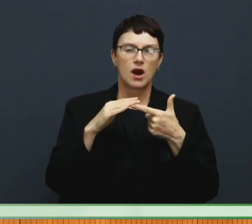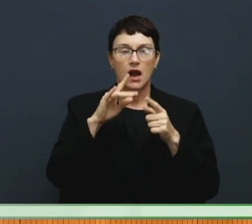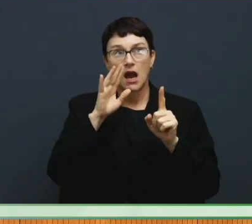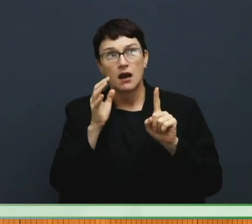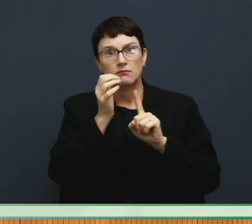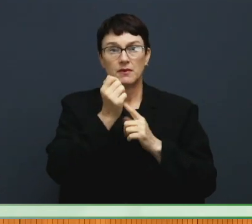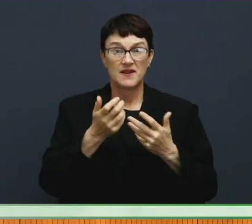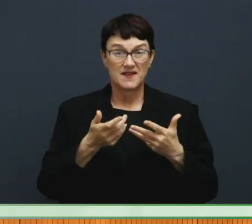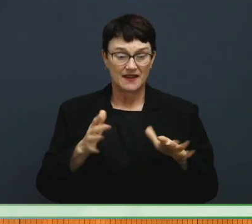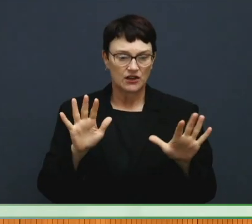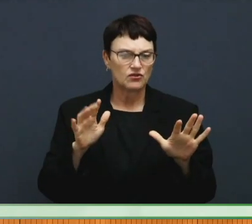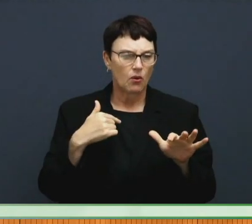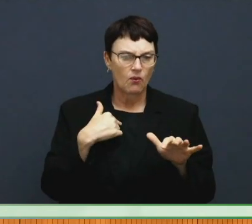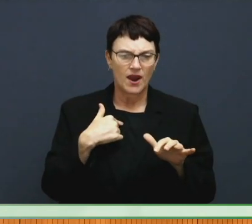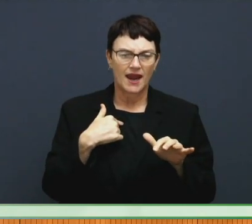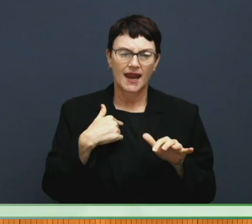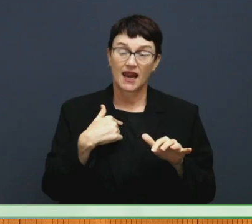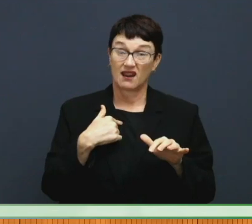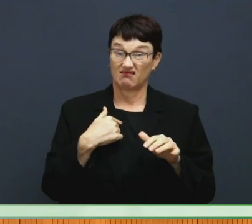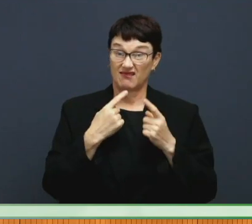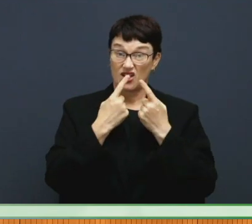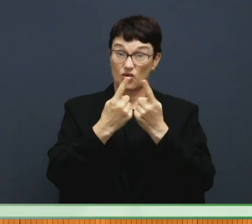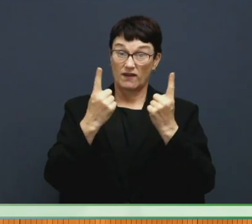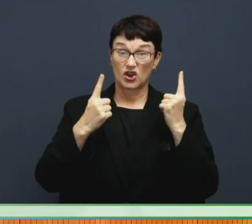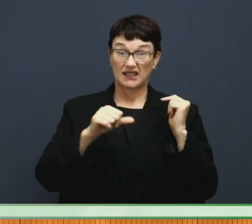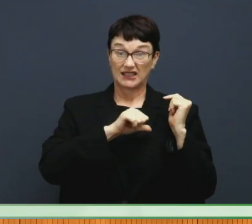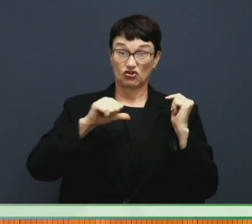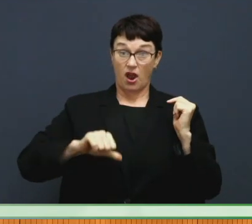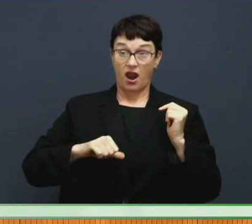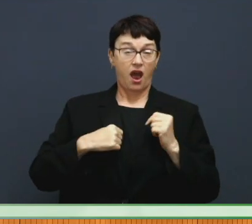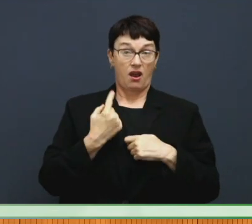features. We are the only university in China to offer